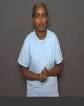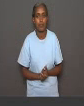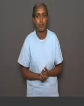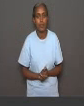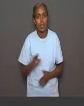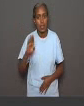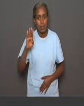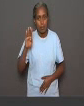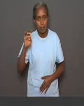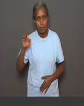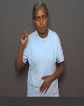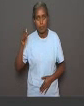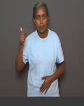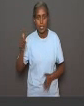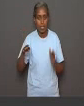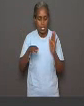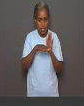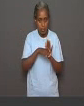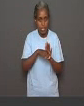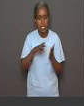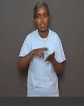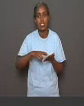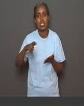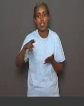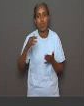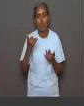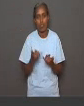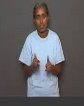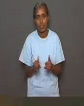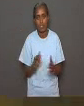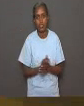Beta represents the ray of refraction.